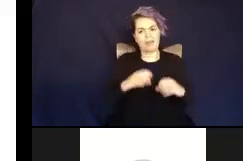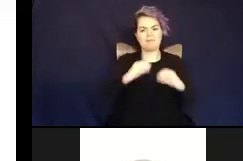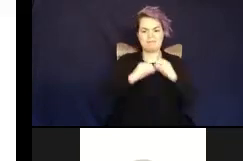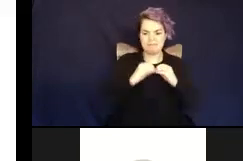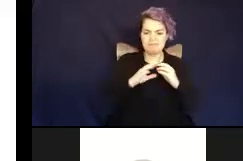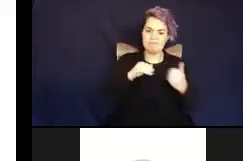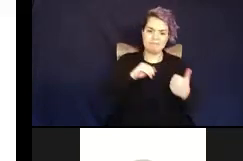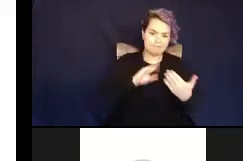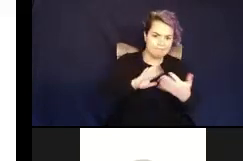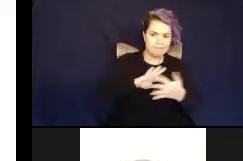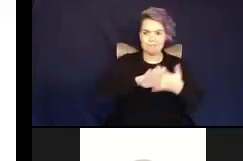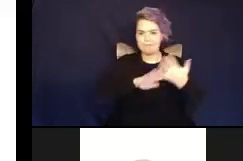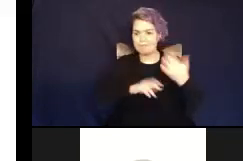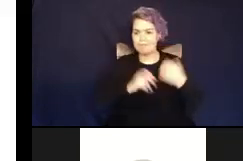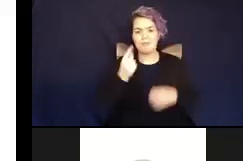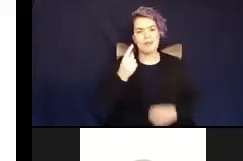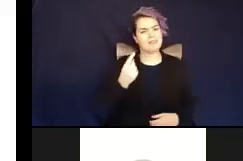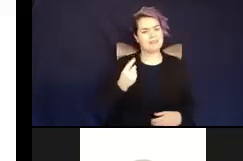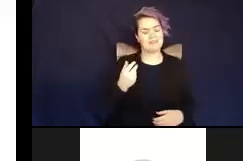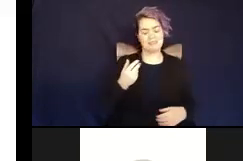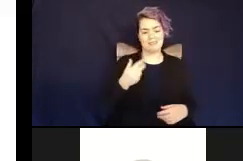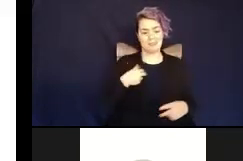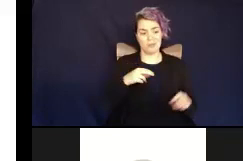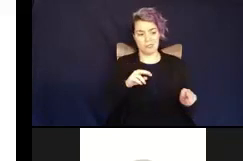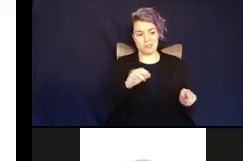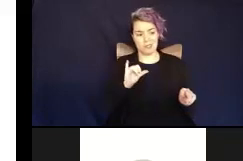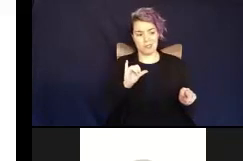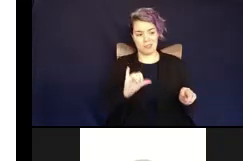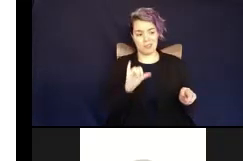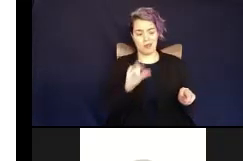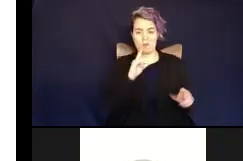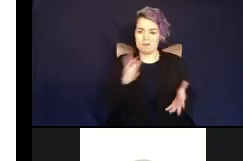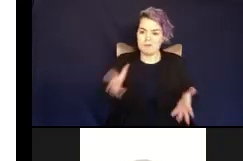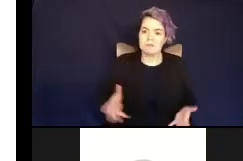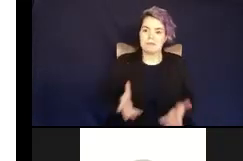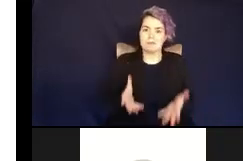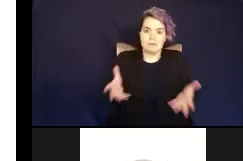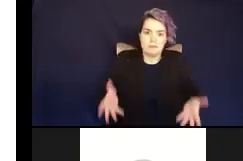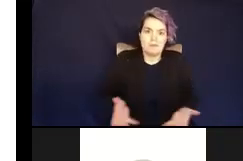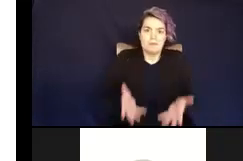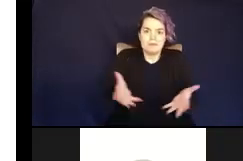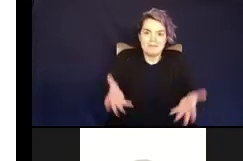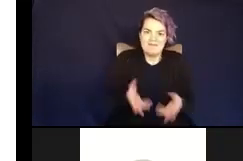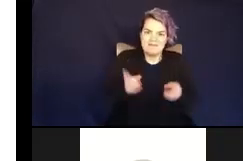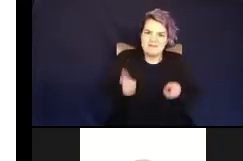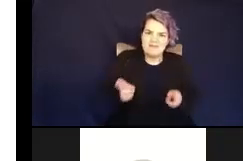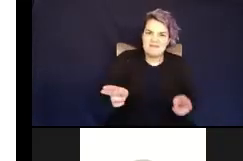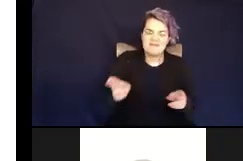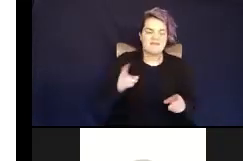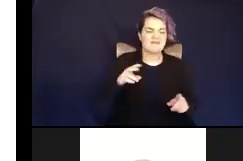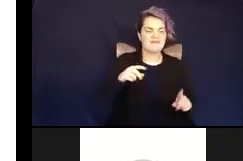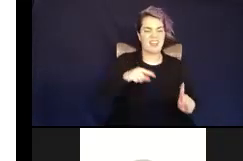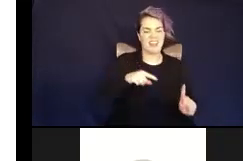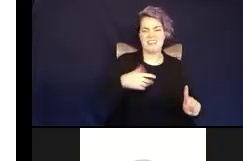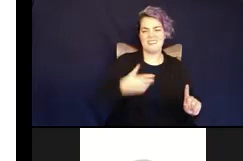we are watching that happen, and I think urging for things to happen far more quickly than they have been